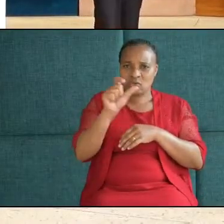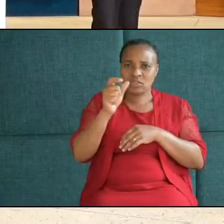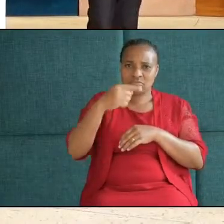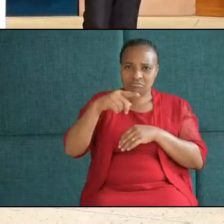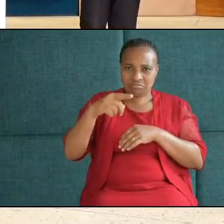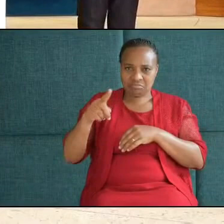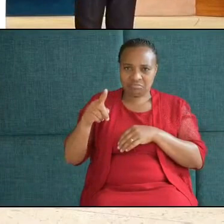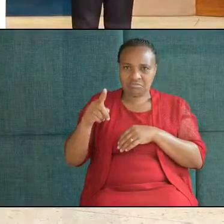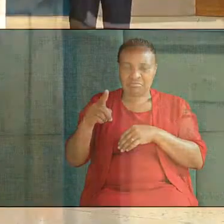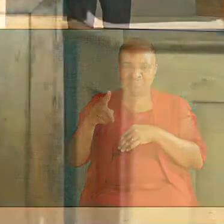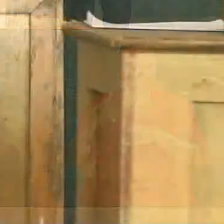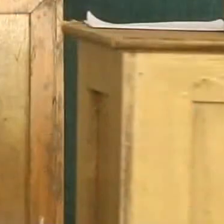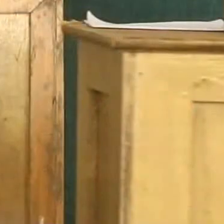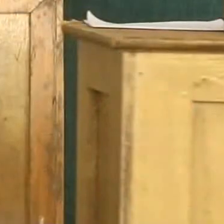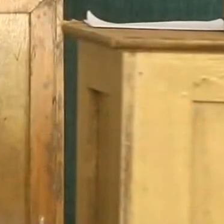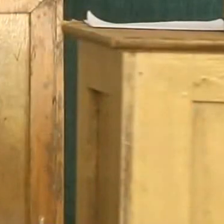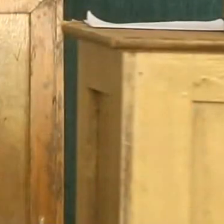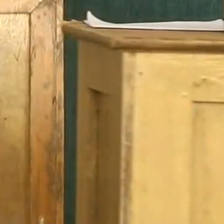of